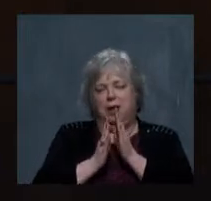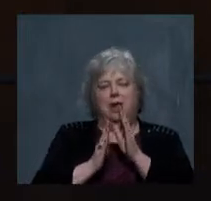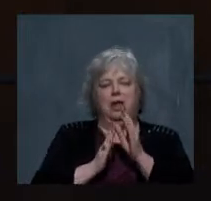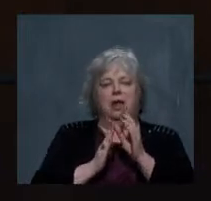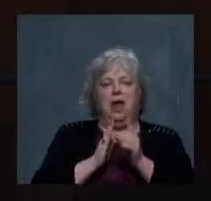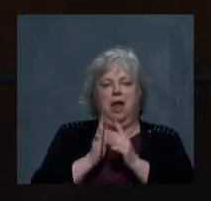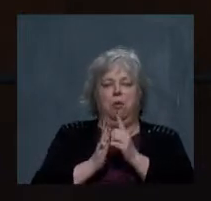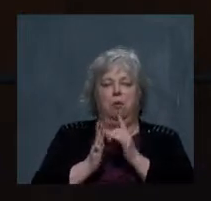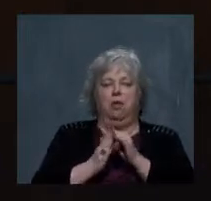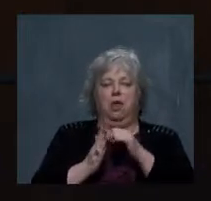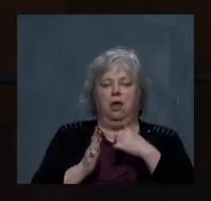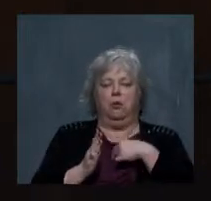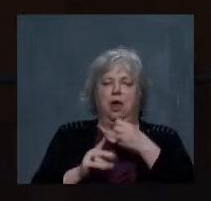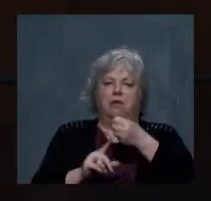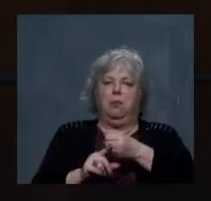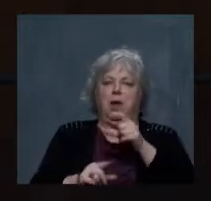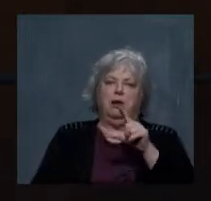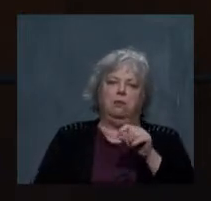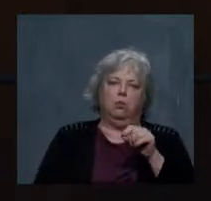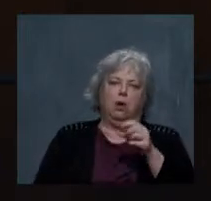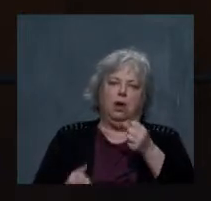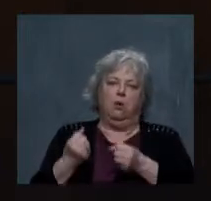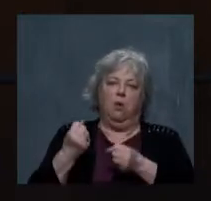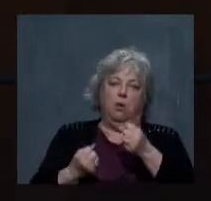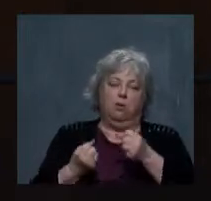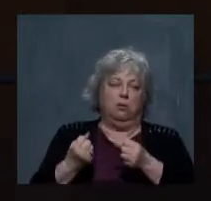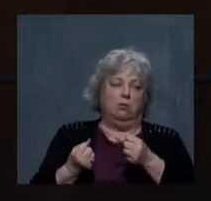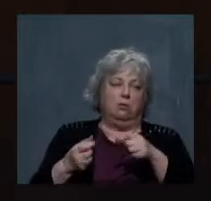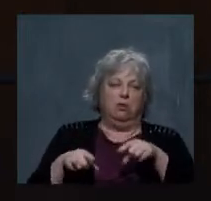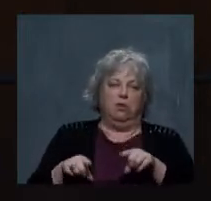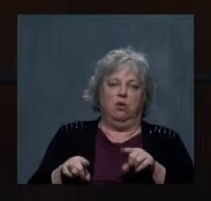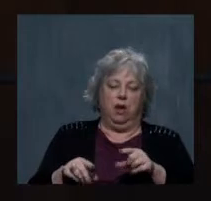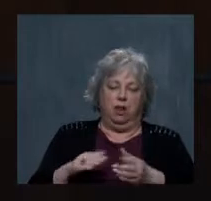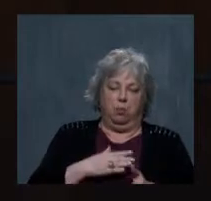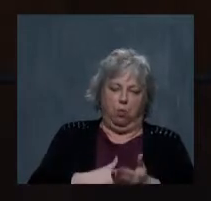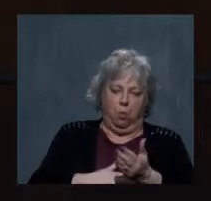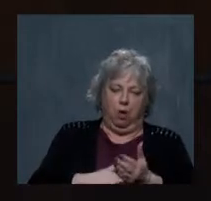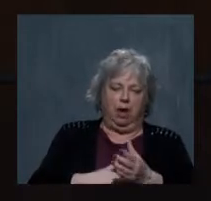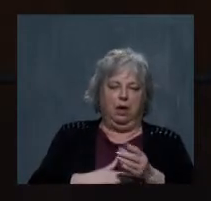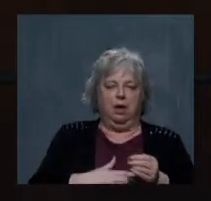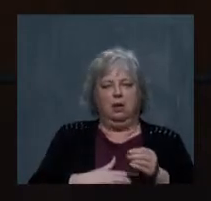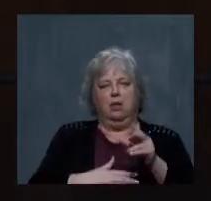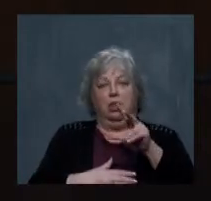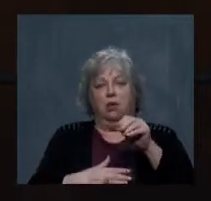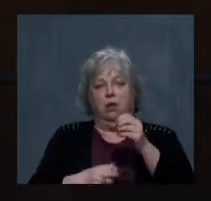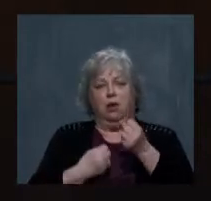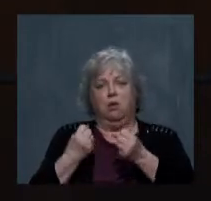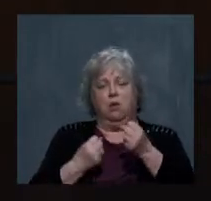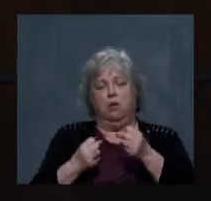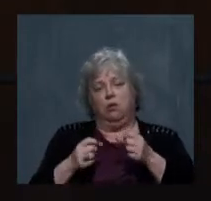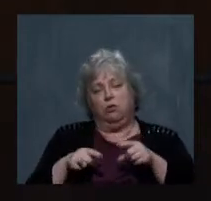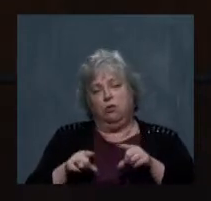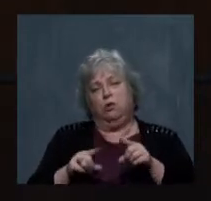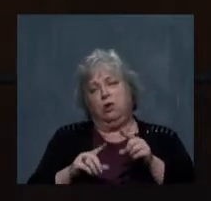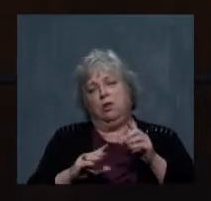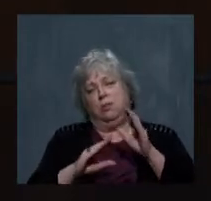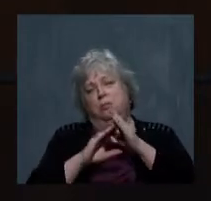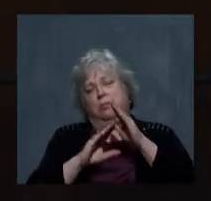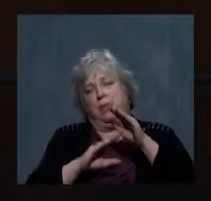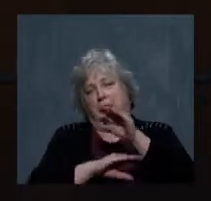a impact of 20 cars during AM rush hour and 30 cars during the PM rush